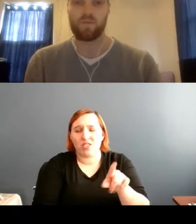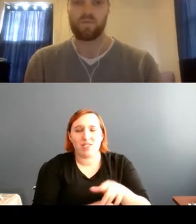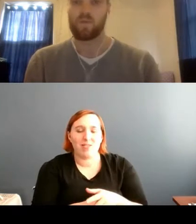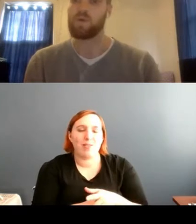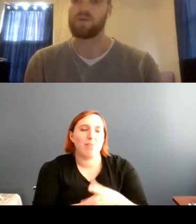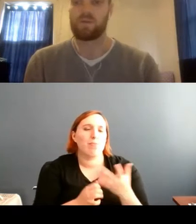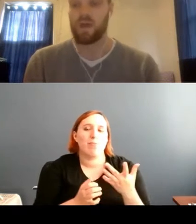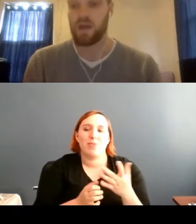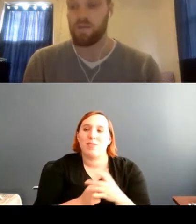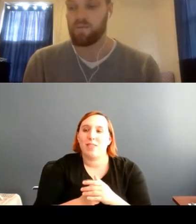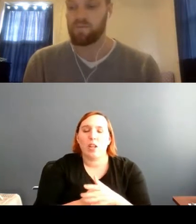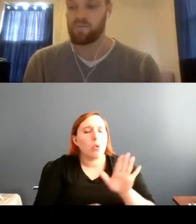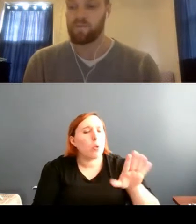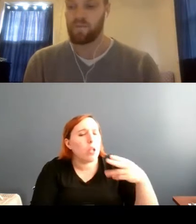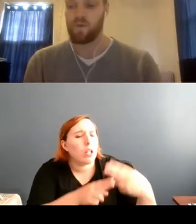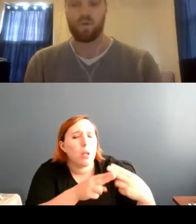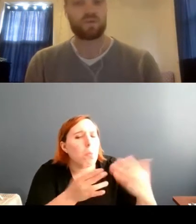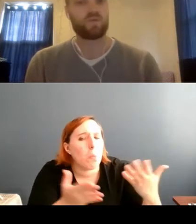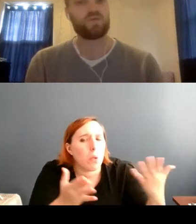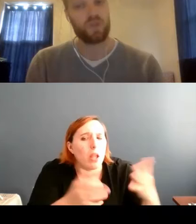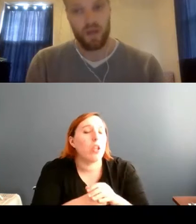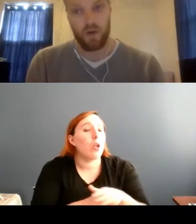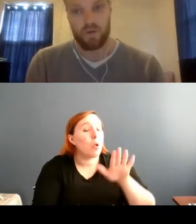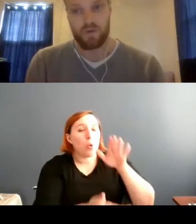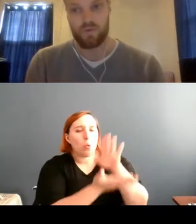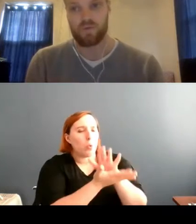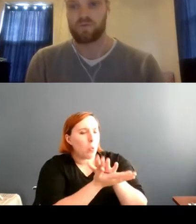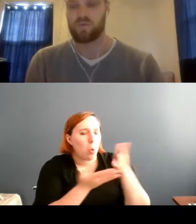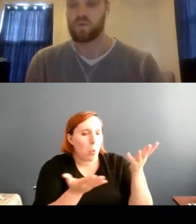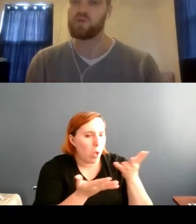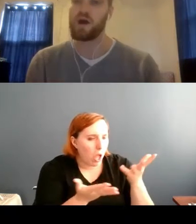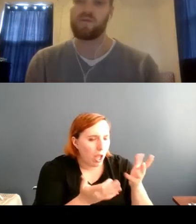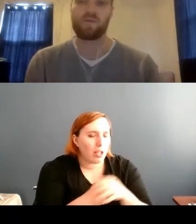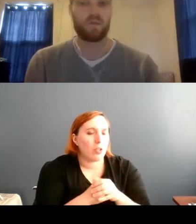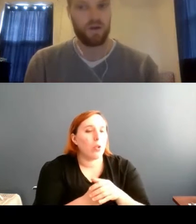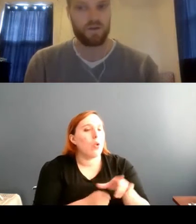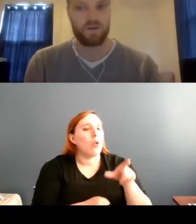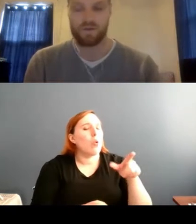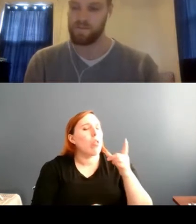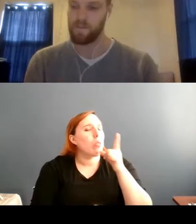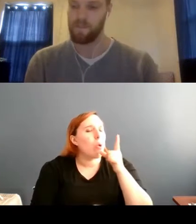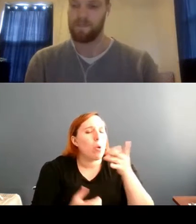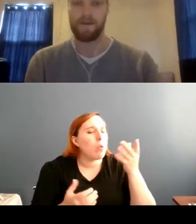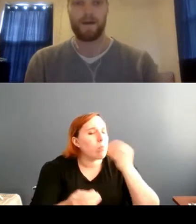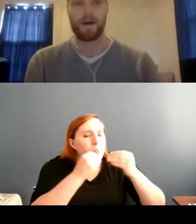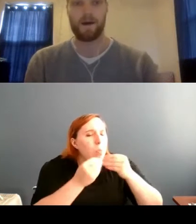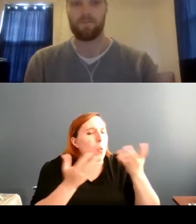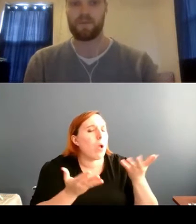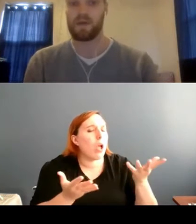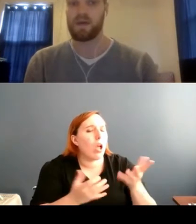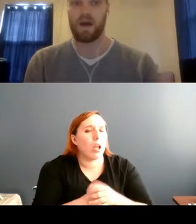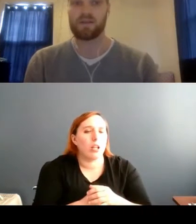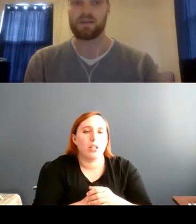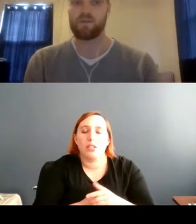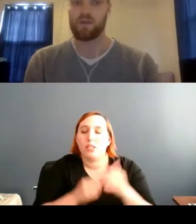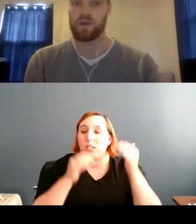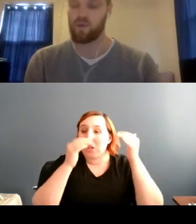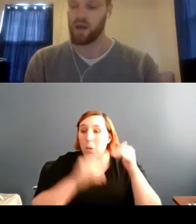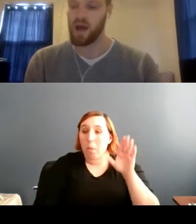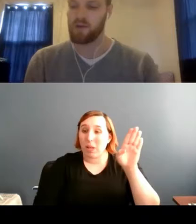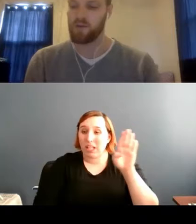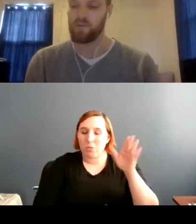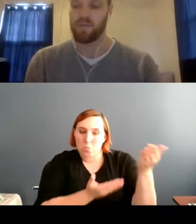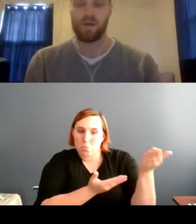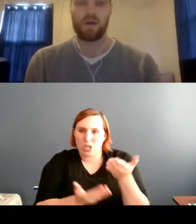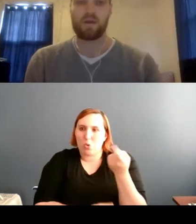be, what is their name? What school do they go to? What did you have for lunch? B, as in bringing you